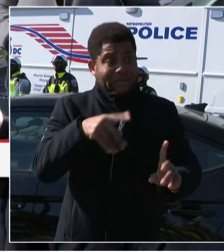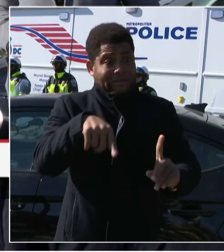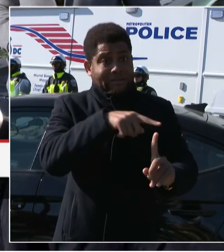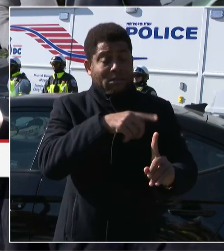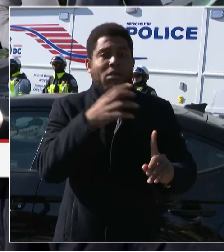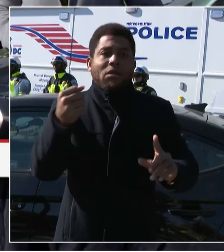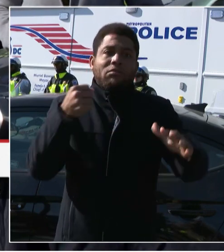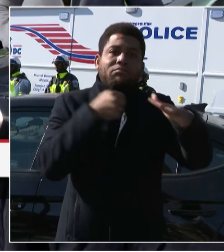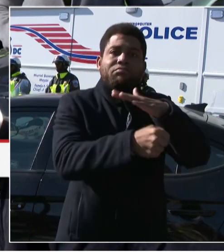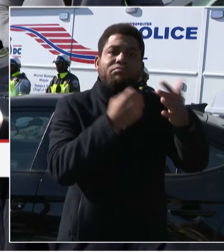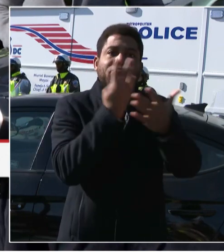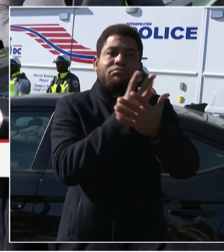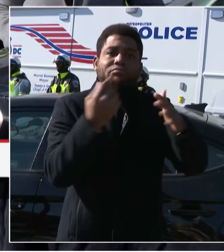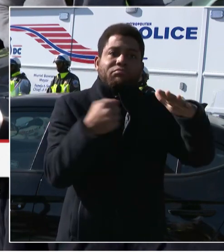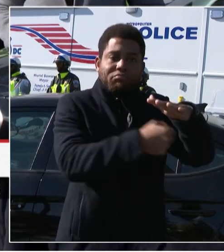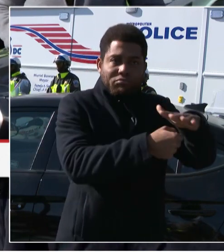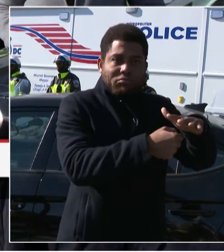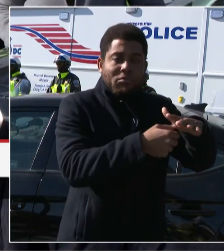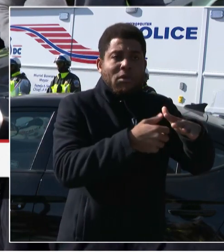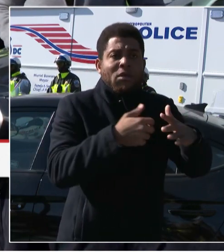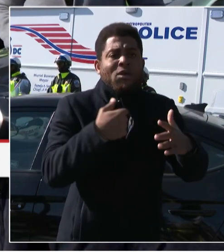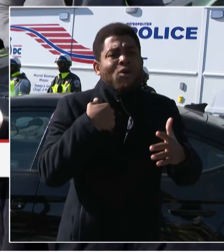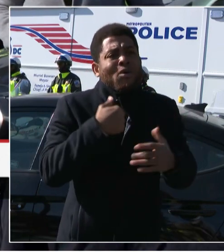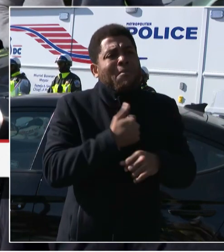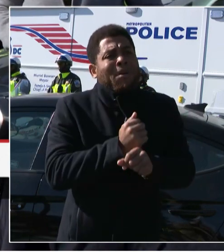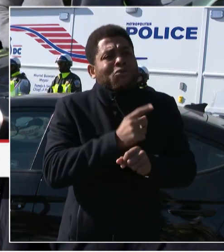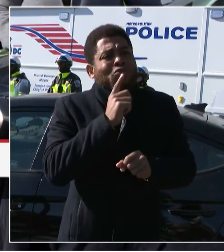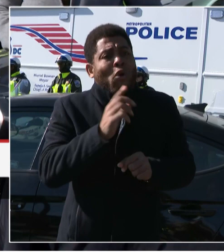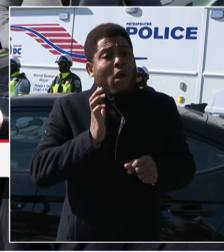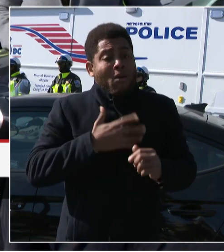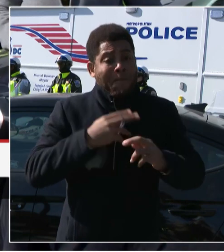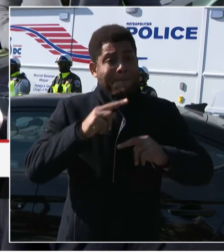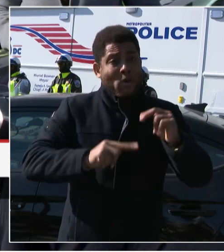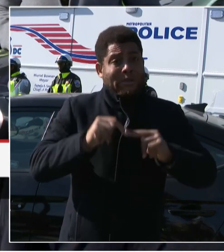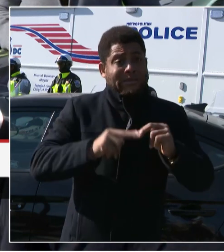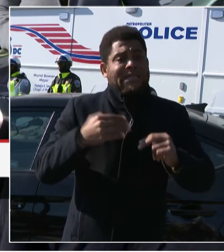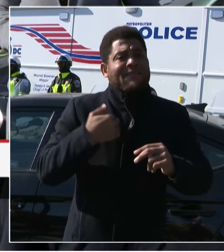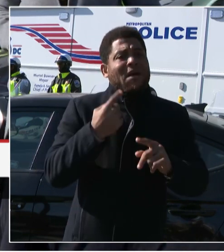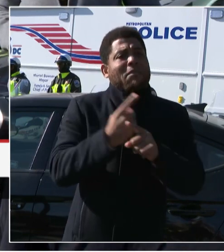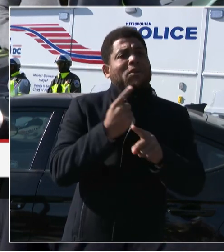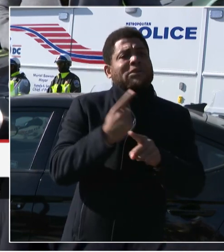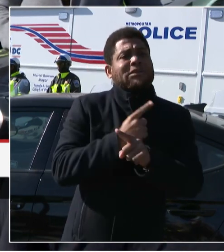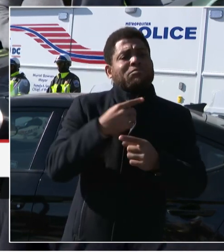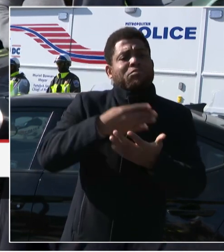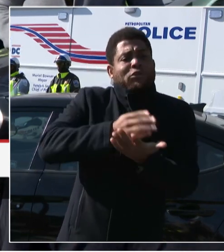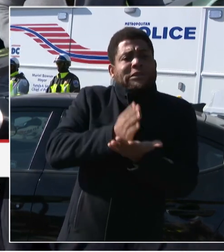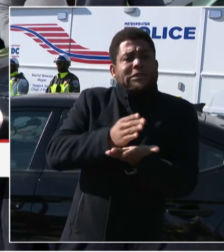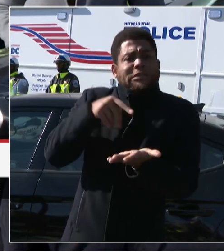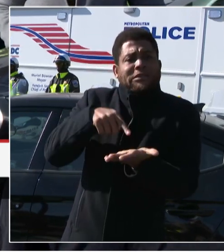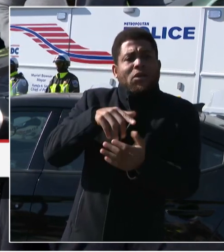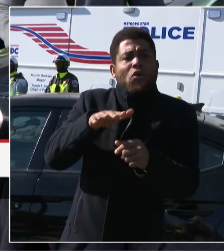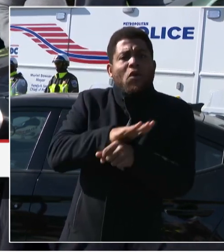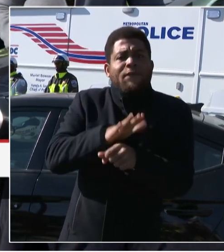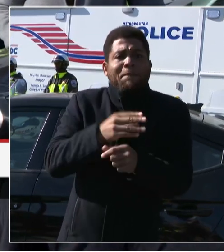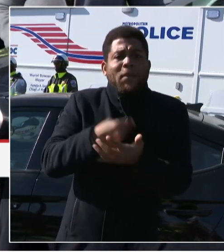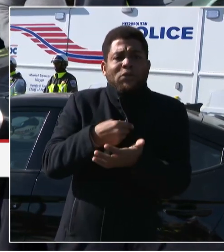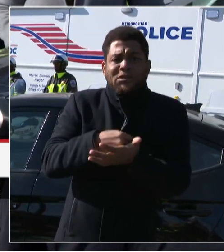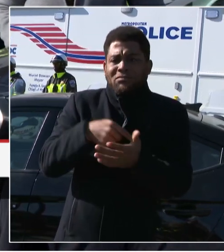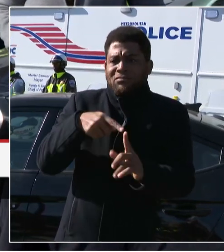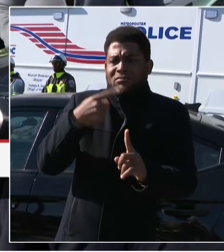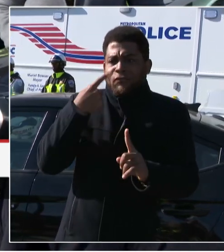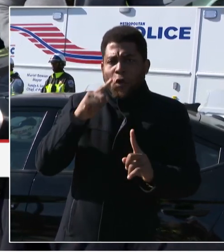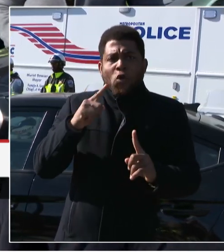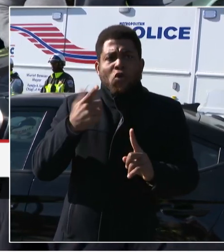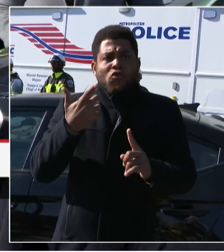right, like we make sure that our facilities have the budget they need to operate for whatever number of youth are there, and that includes with staff